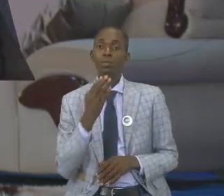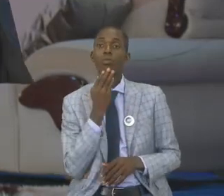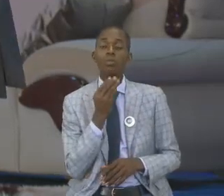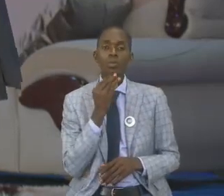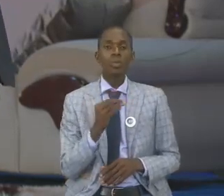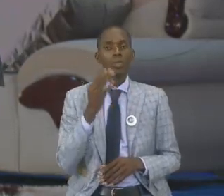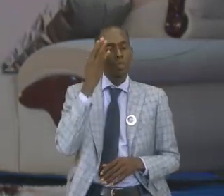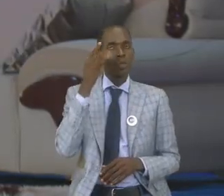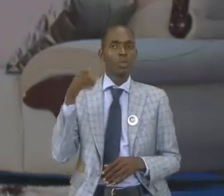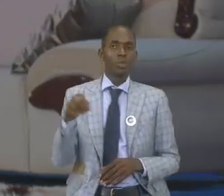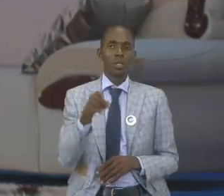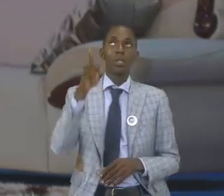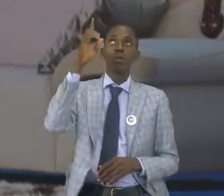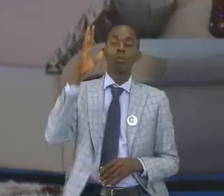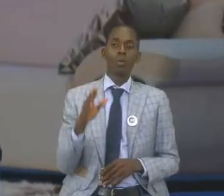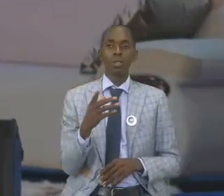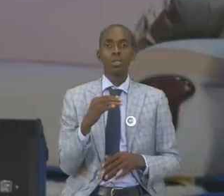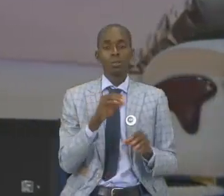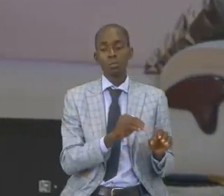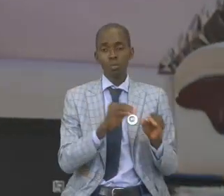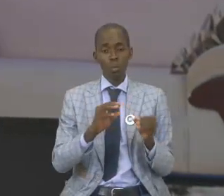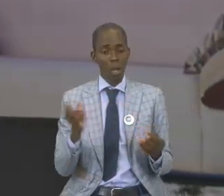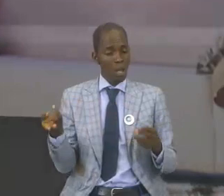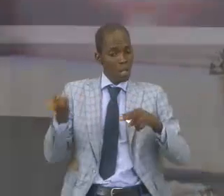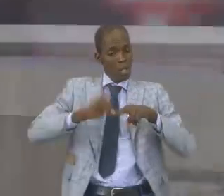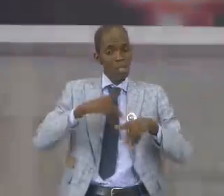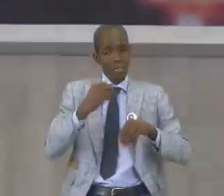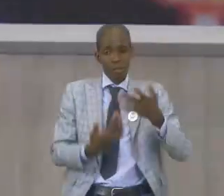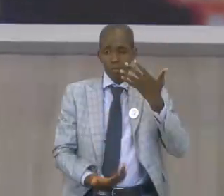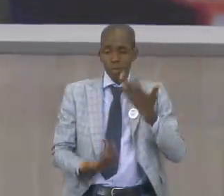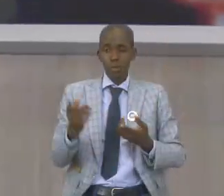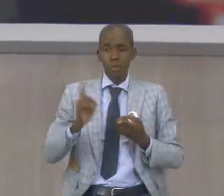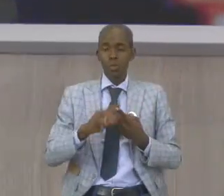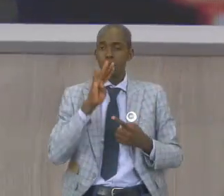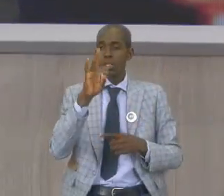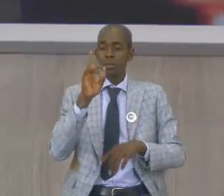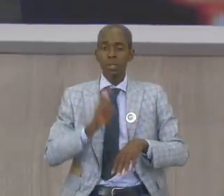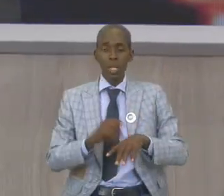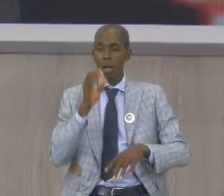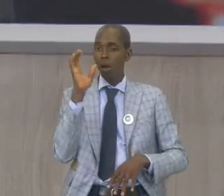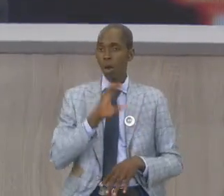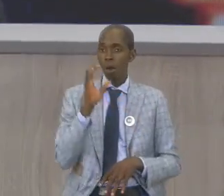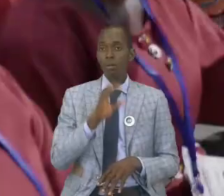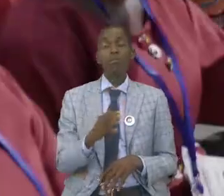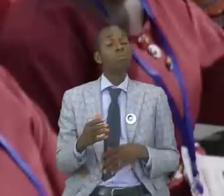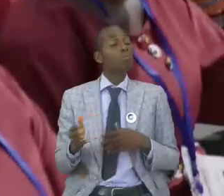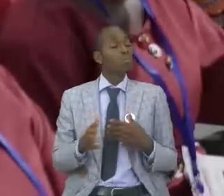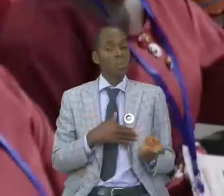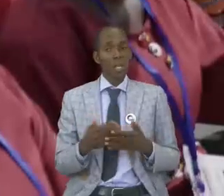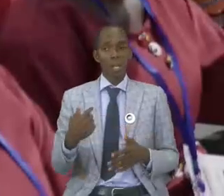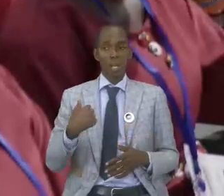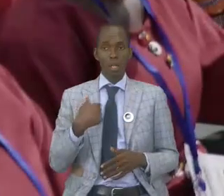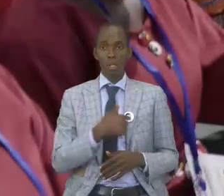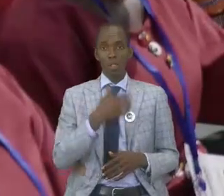chapter 3. Hit your furnace 7 times. Do what you will. Our God, they knew their God. A God whom